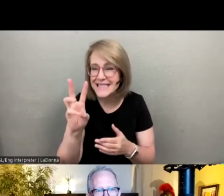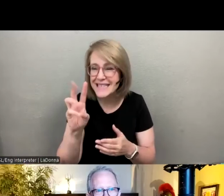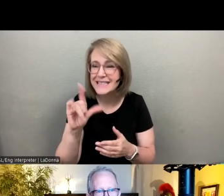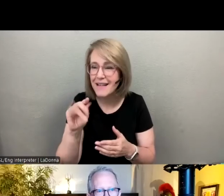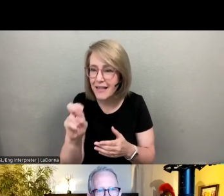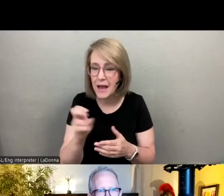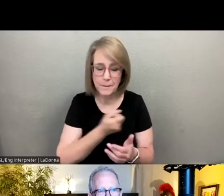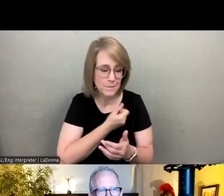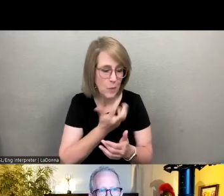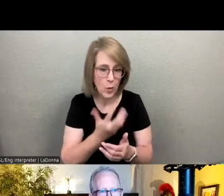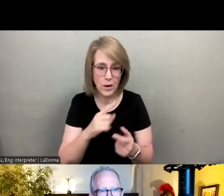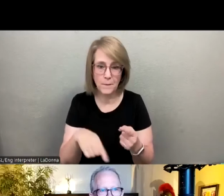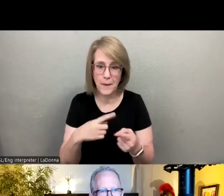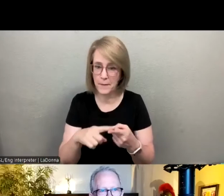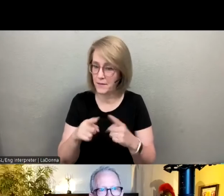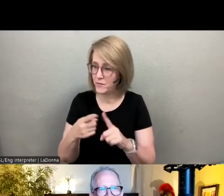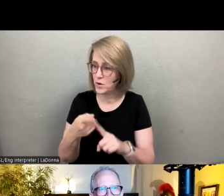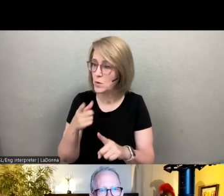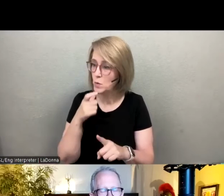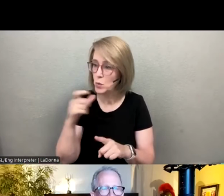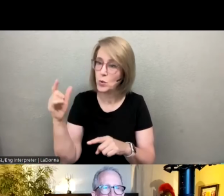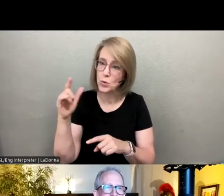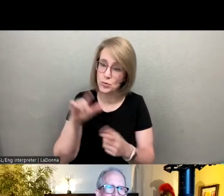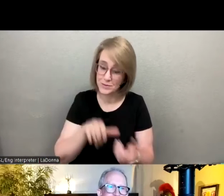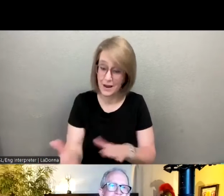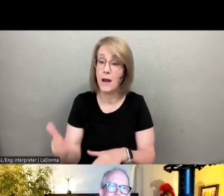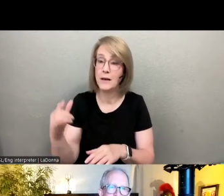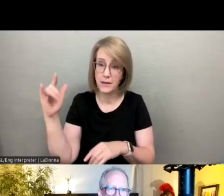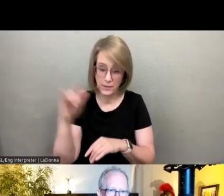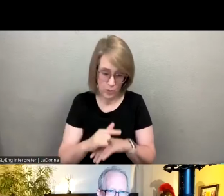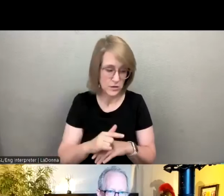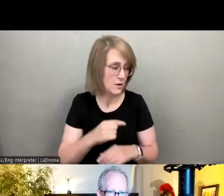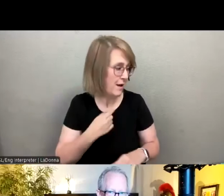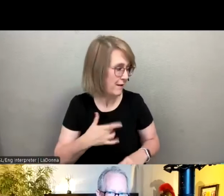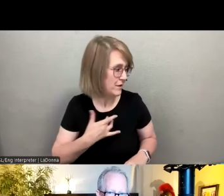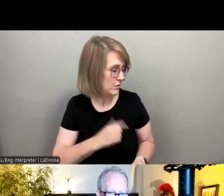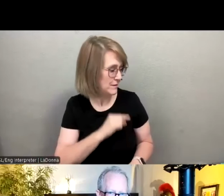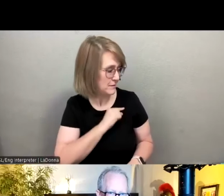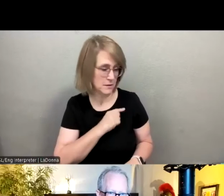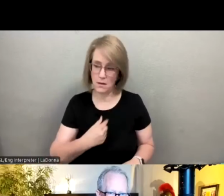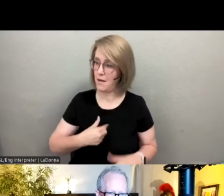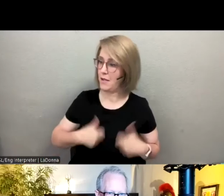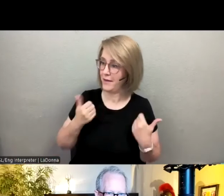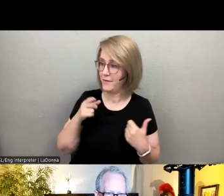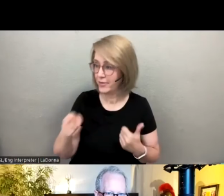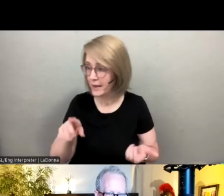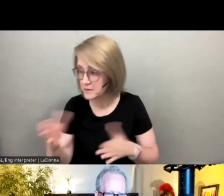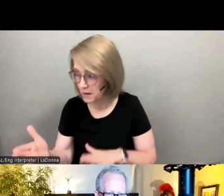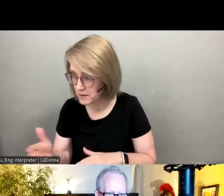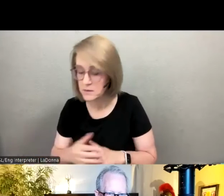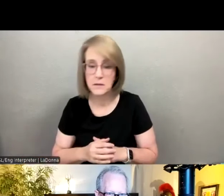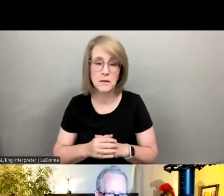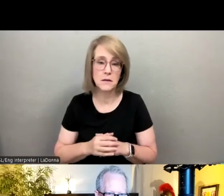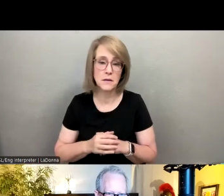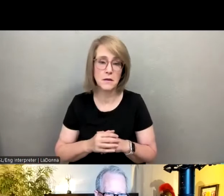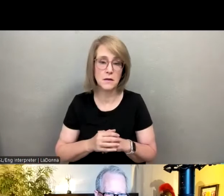wrote about my friend who had died in the crash. And I felt guilty to be alive. And it goes from one